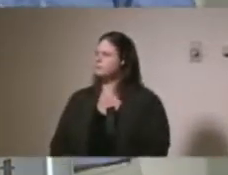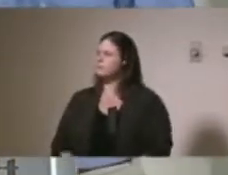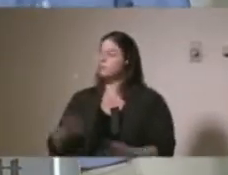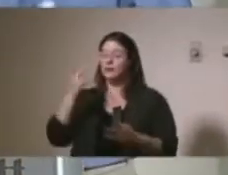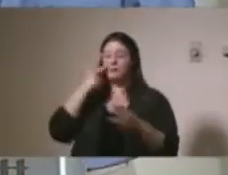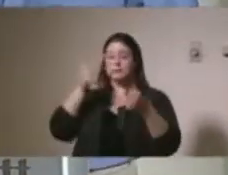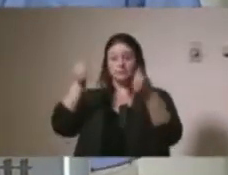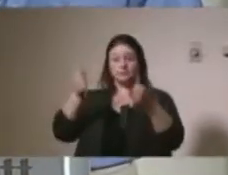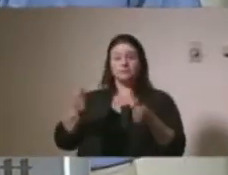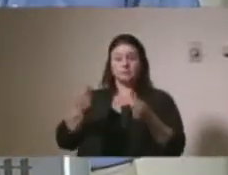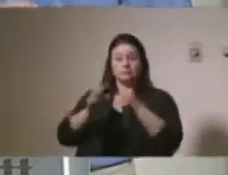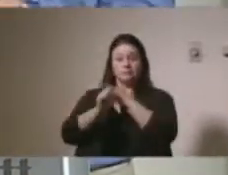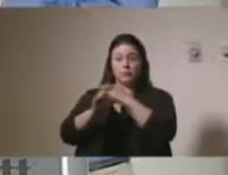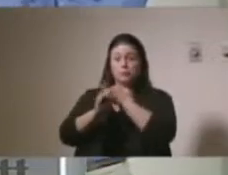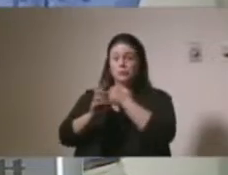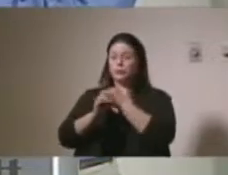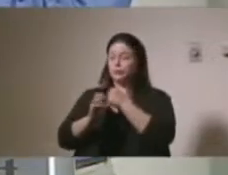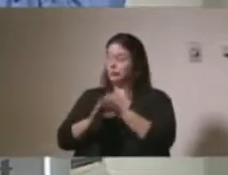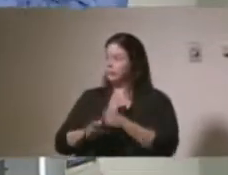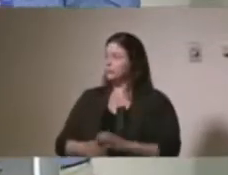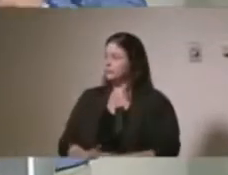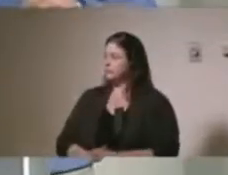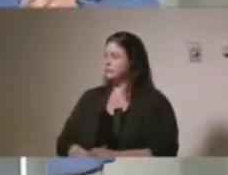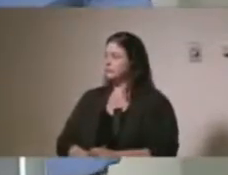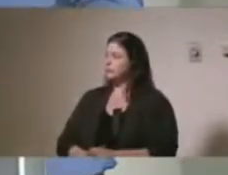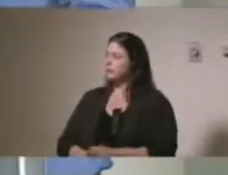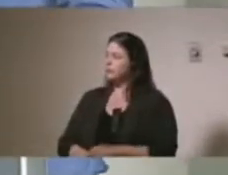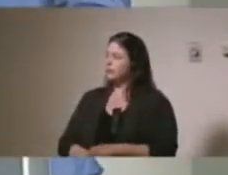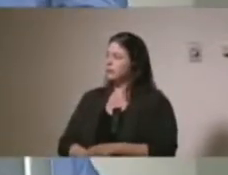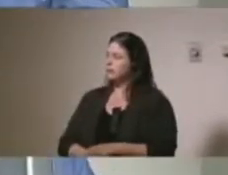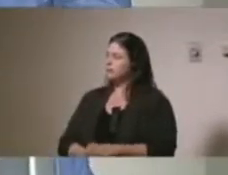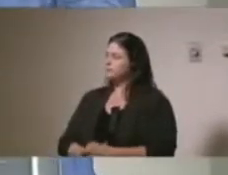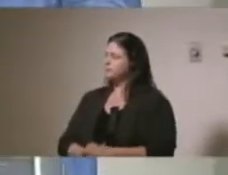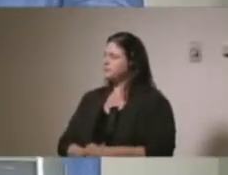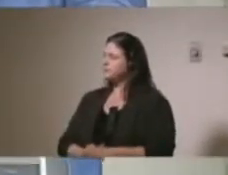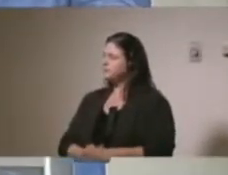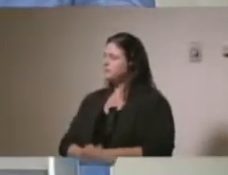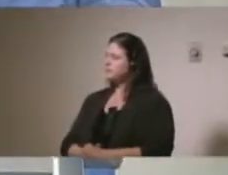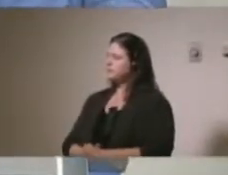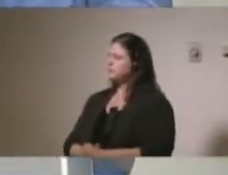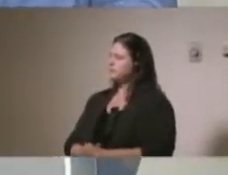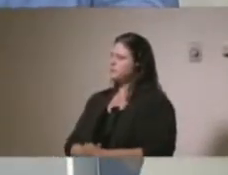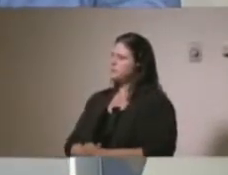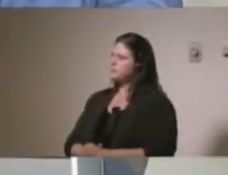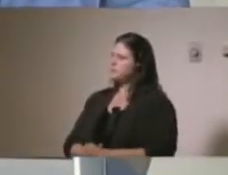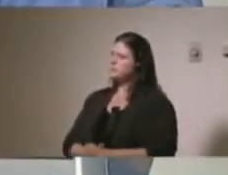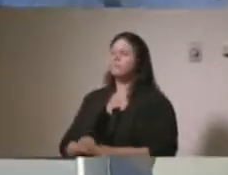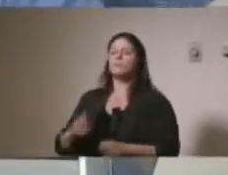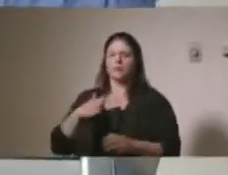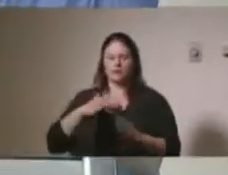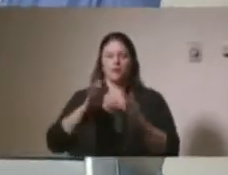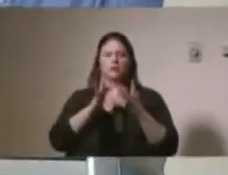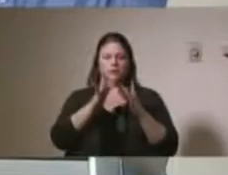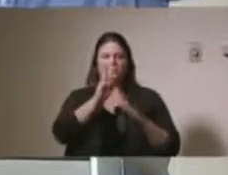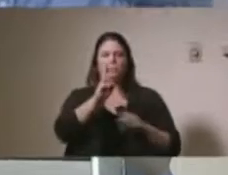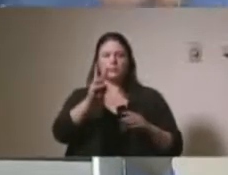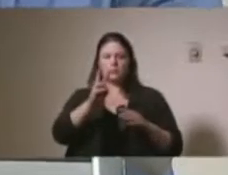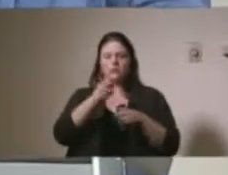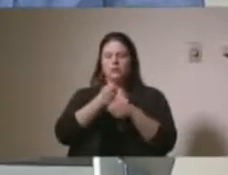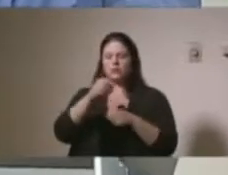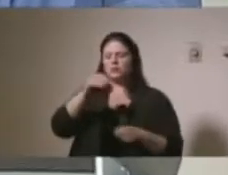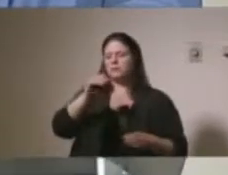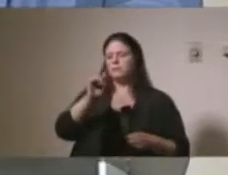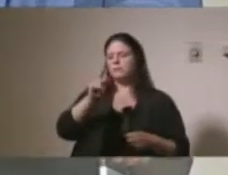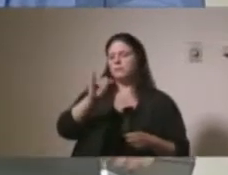Yeah, so It's important to show the poster. so we've actually put up a site on our internet, and it's called Making Waves